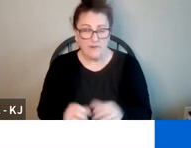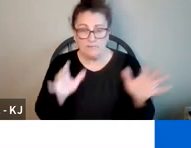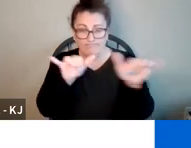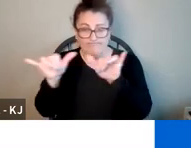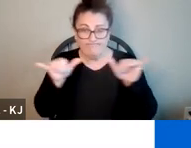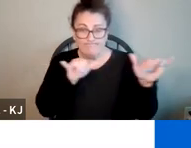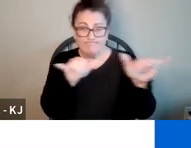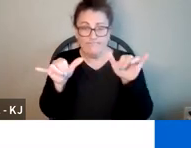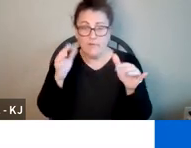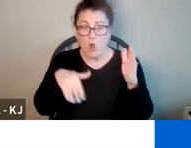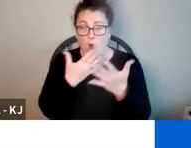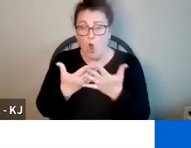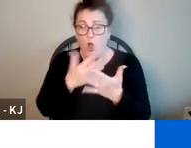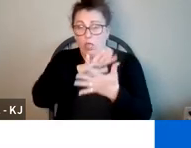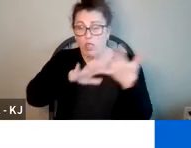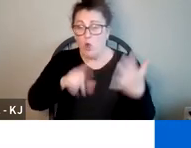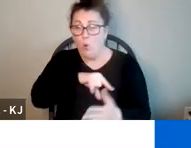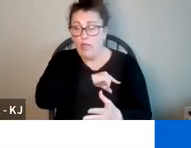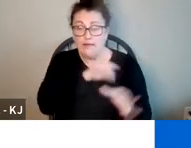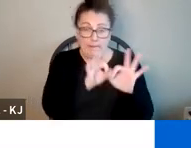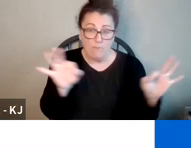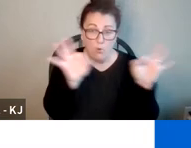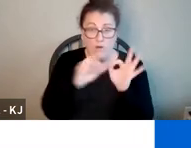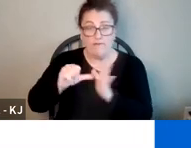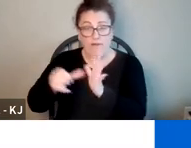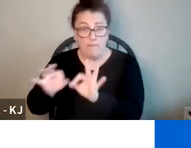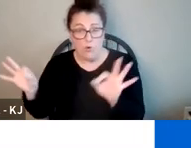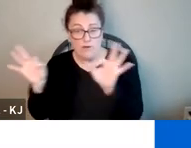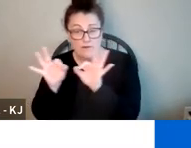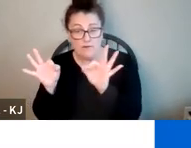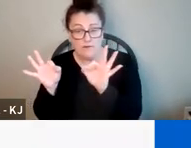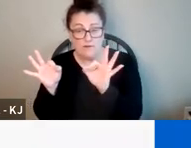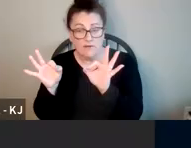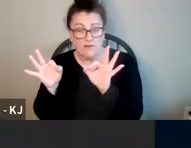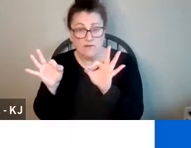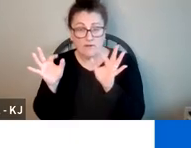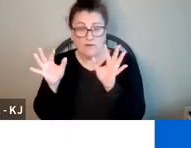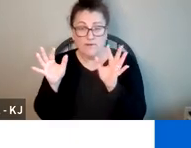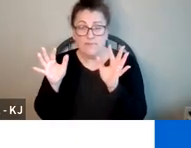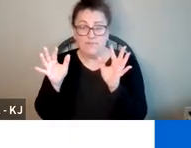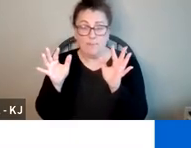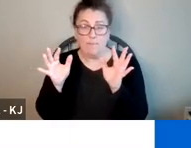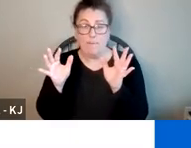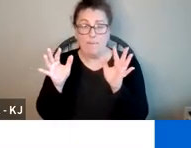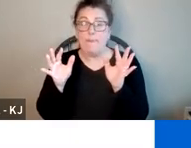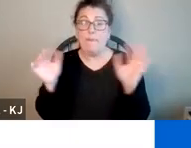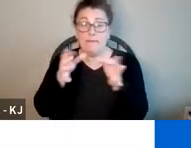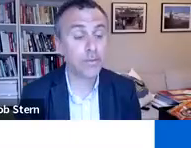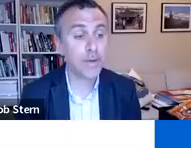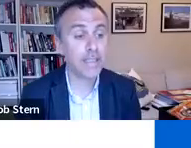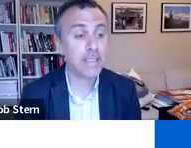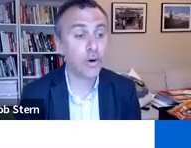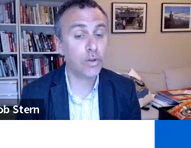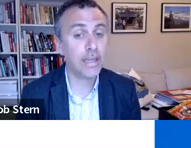that all of these qualities were either important or very important, we can distill it a little bit more by just looking at the very